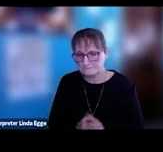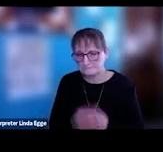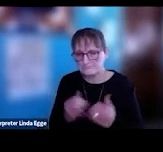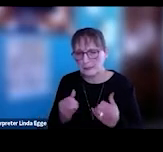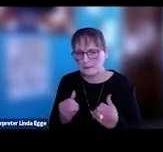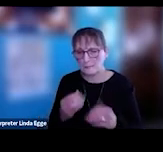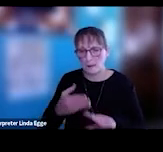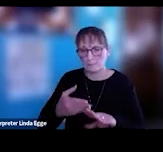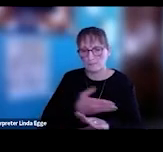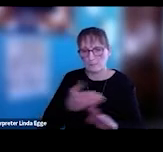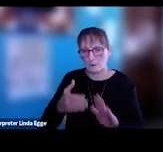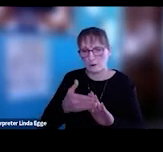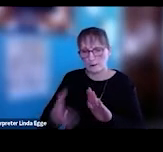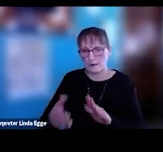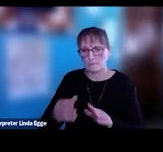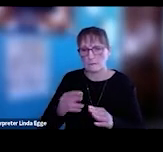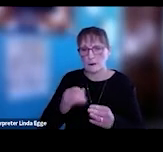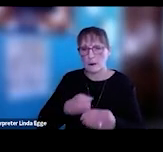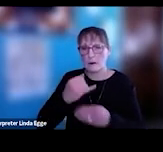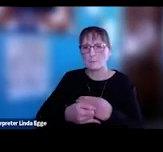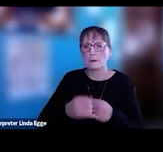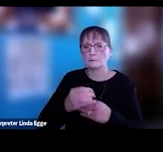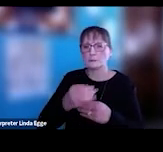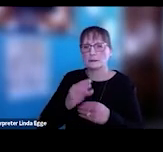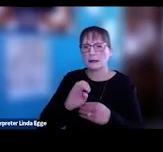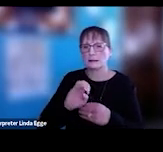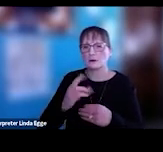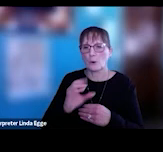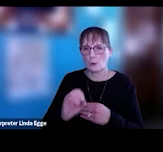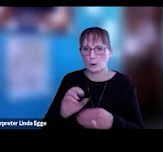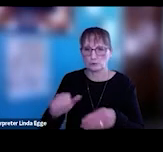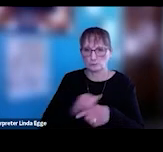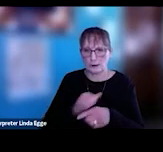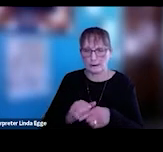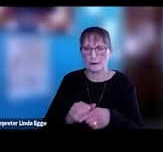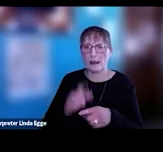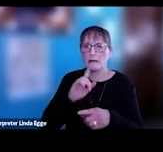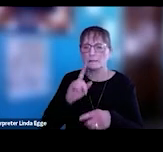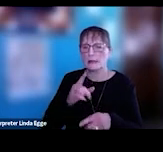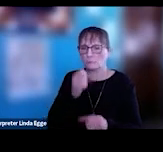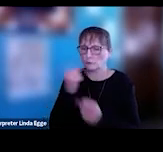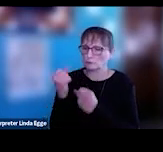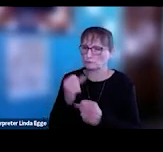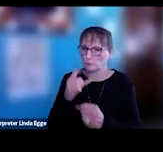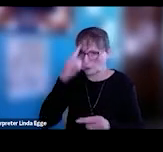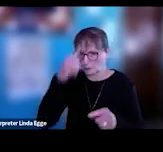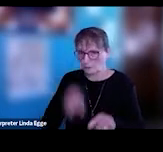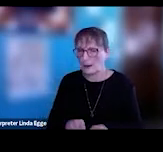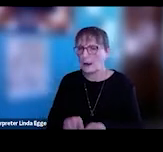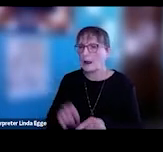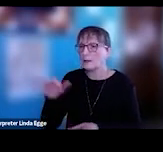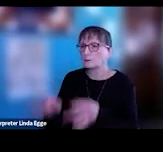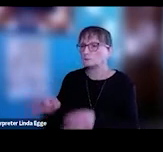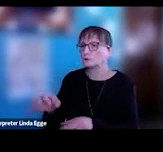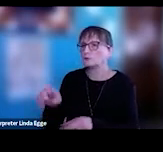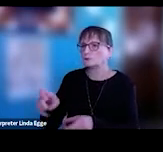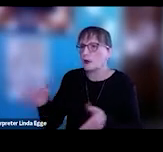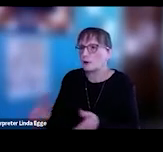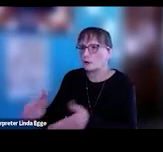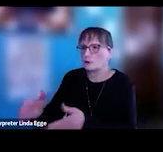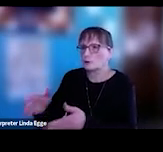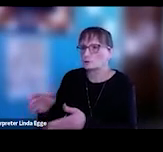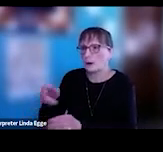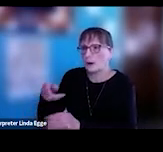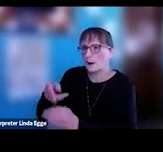both before and after Project Echo training, trainees primarily strongly agreed that judges should encourage participants